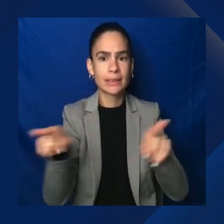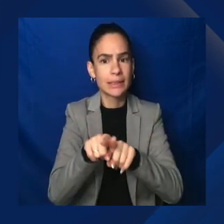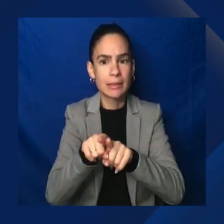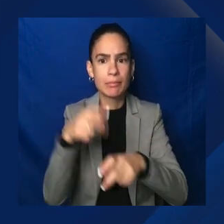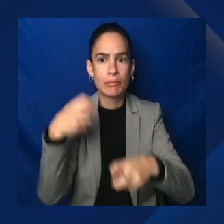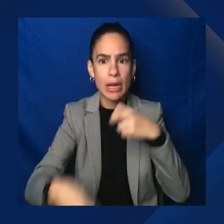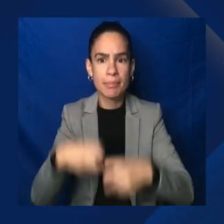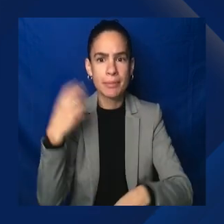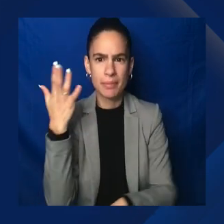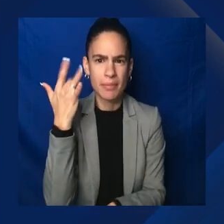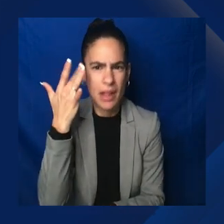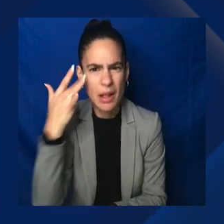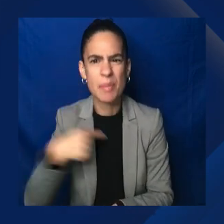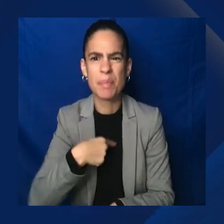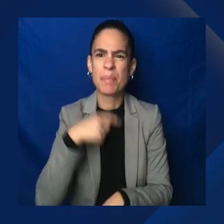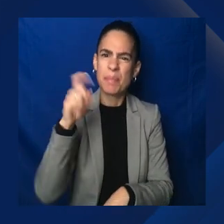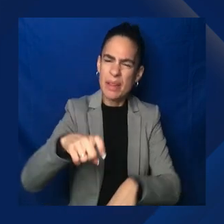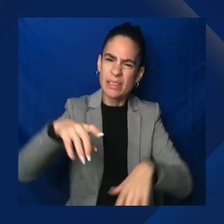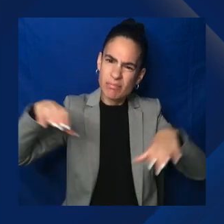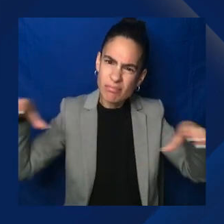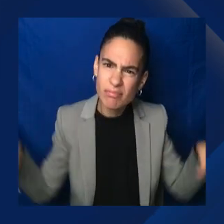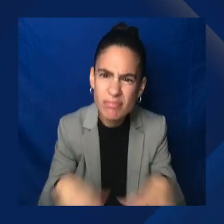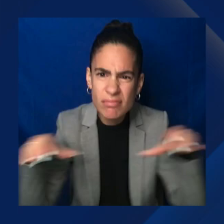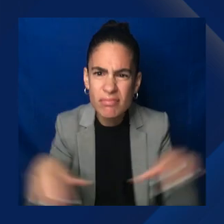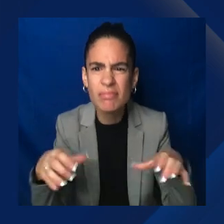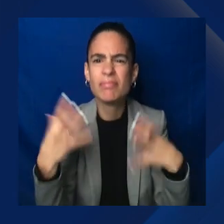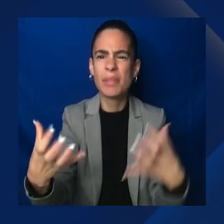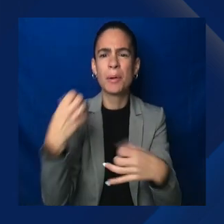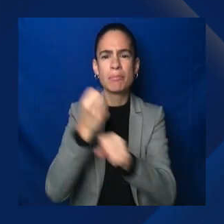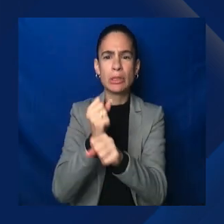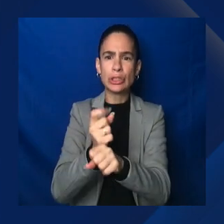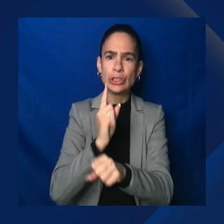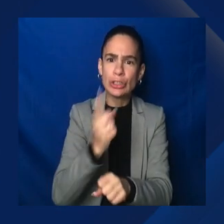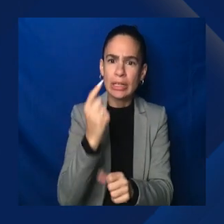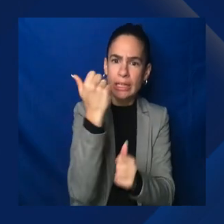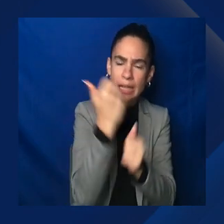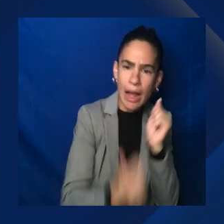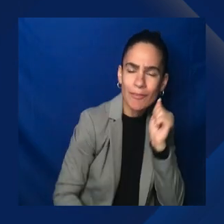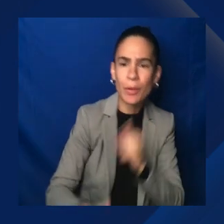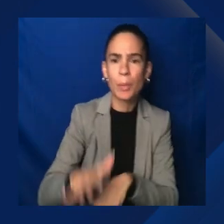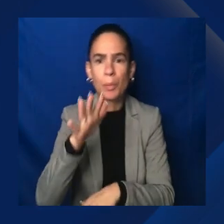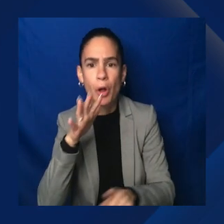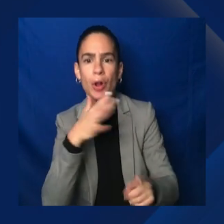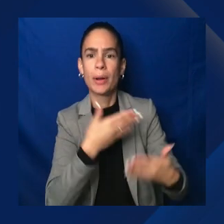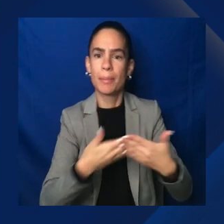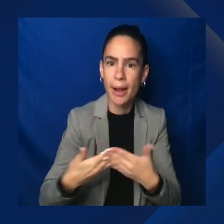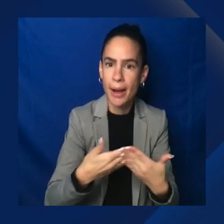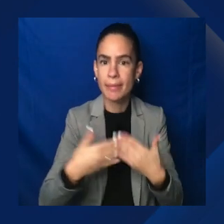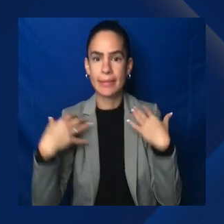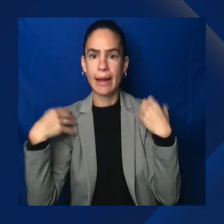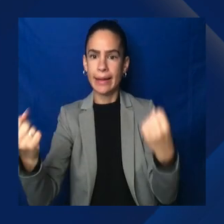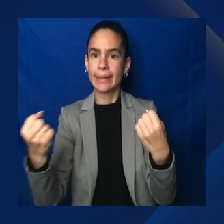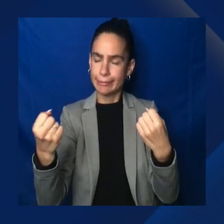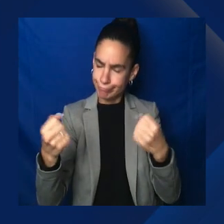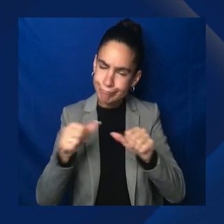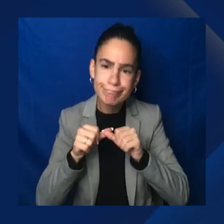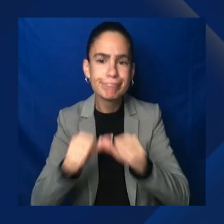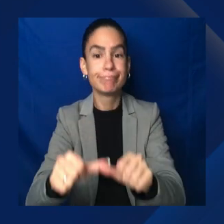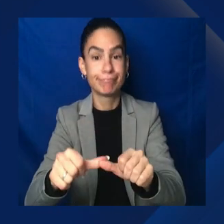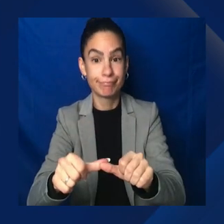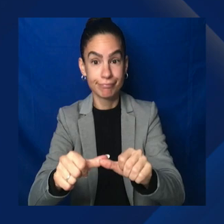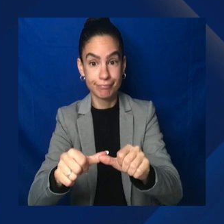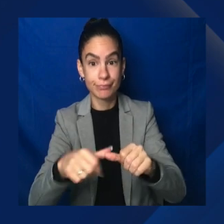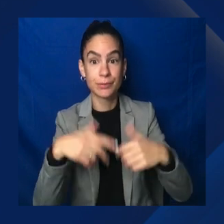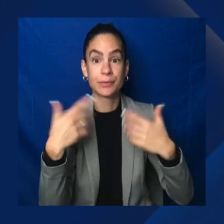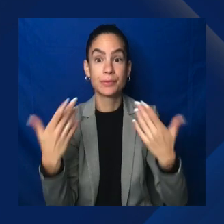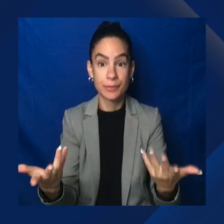that every single mom and every single baby is as healthy as possible. Thank you. Hi, my name is Diana Jealous. I'm a nurse, midwife,